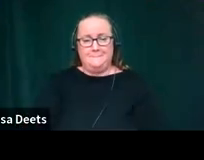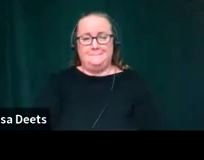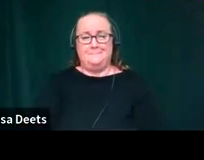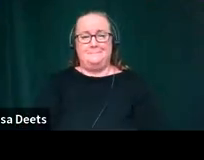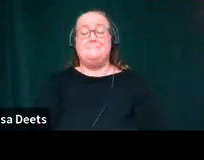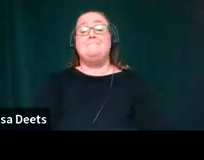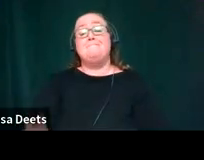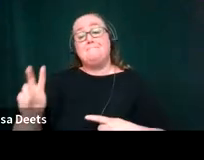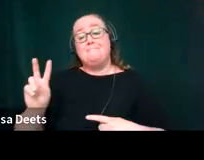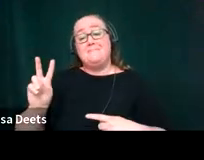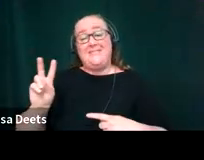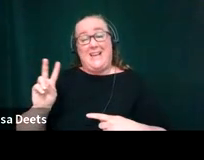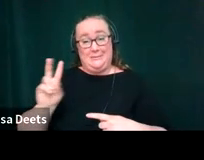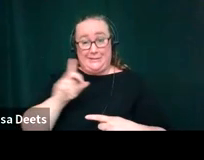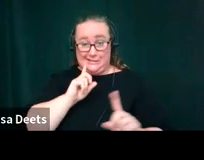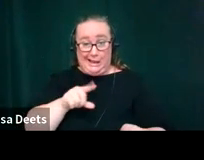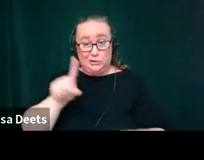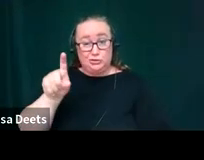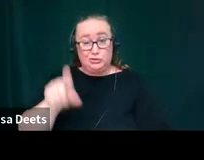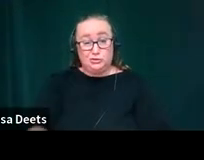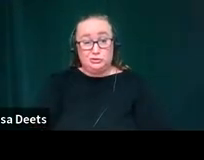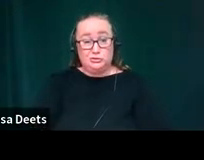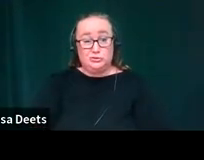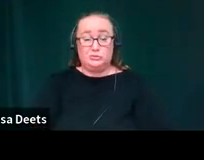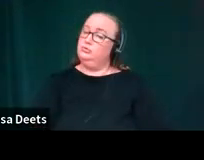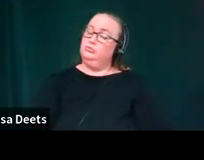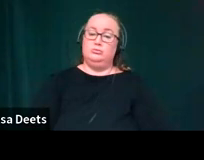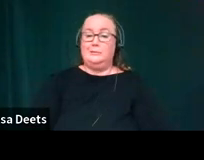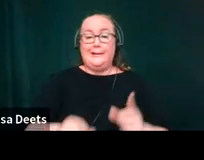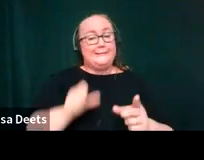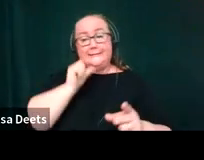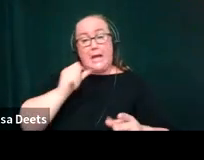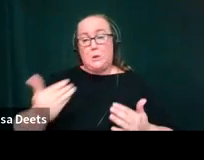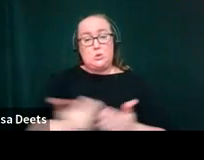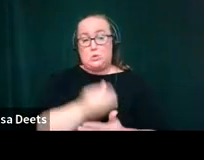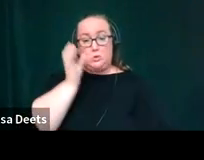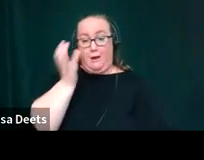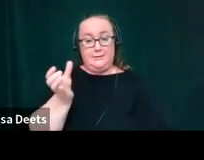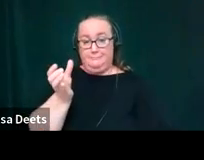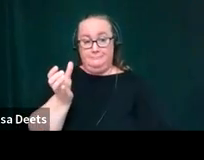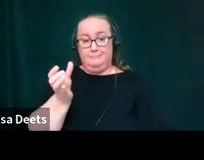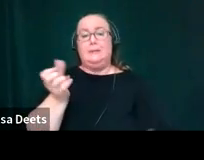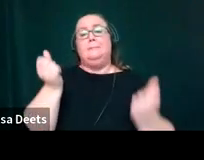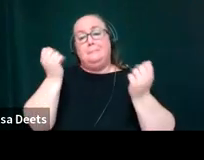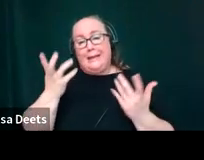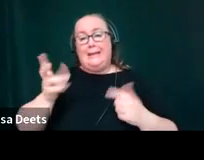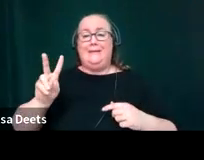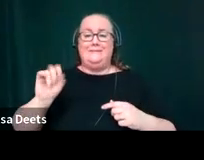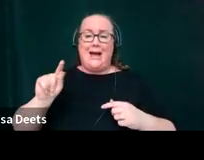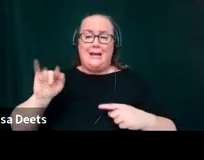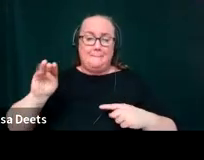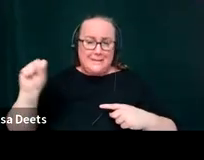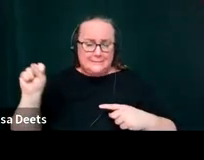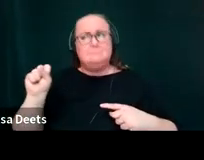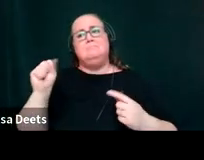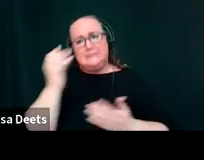Are vitamins the answer? So vitamins for eyes are not a new concept. As many of you know, there's a formulation of vitamins that have demonstrated some benefit